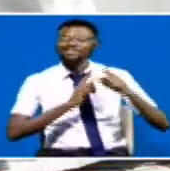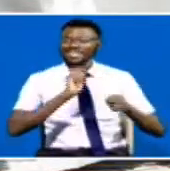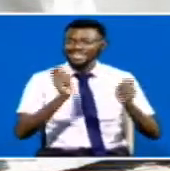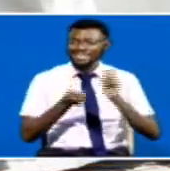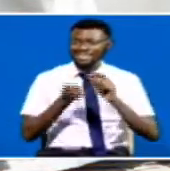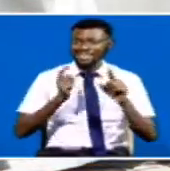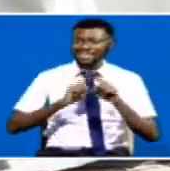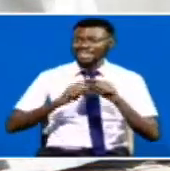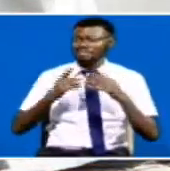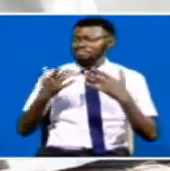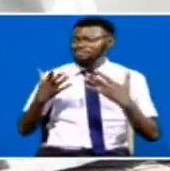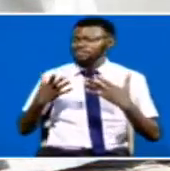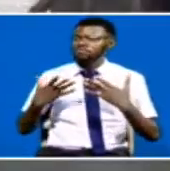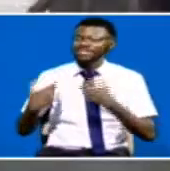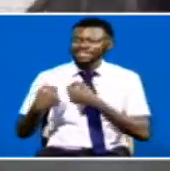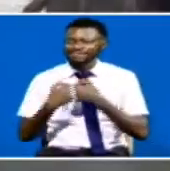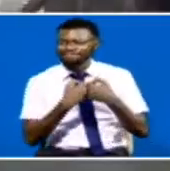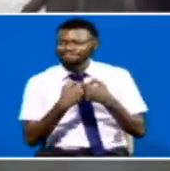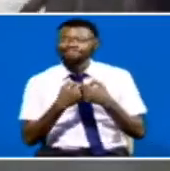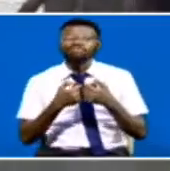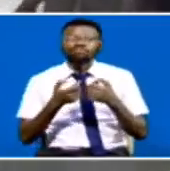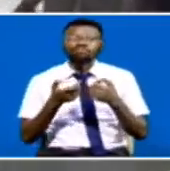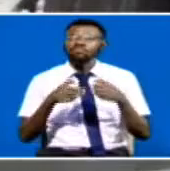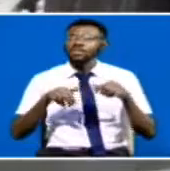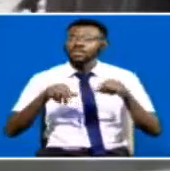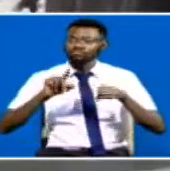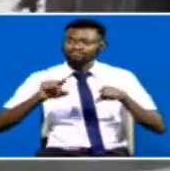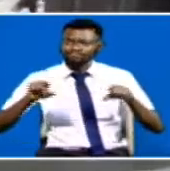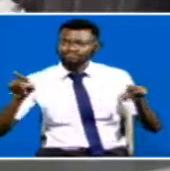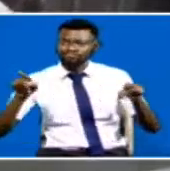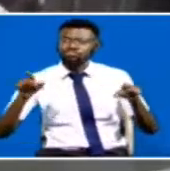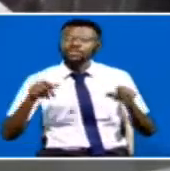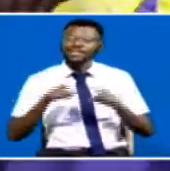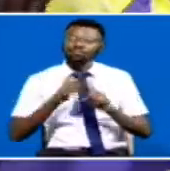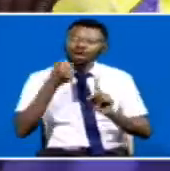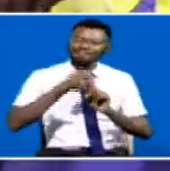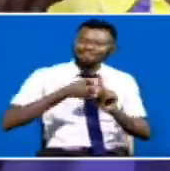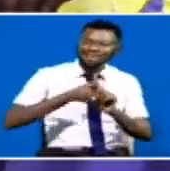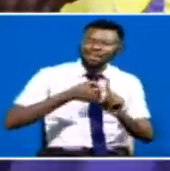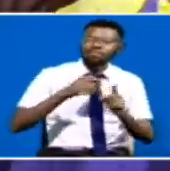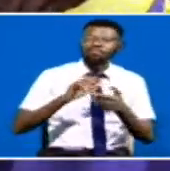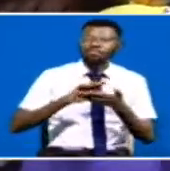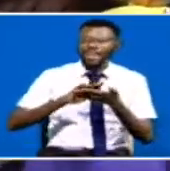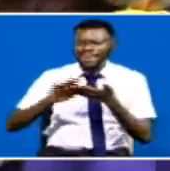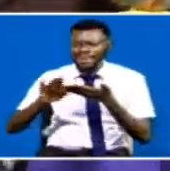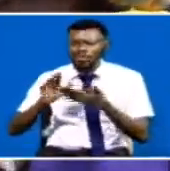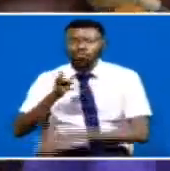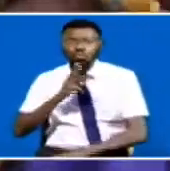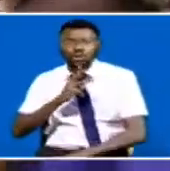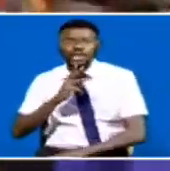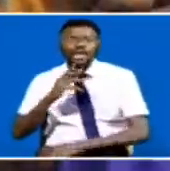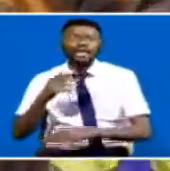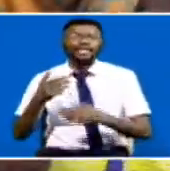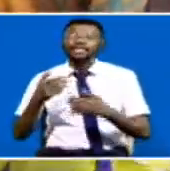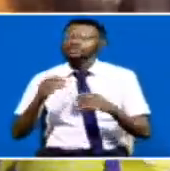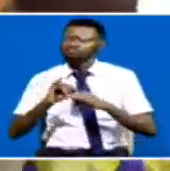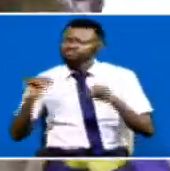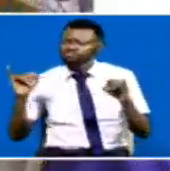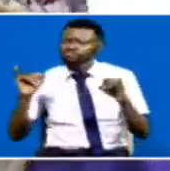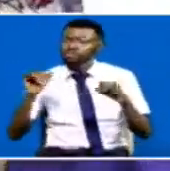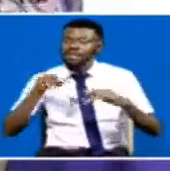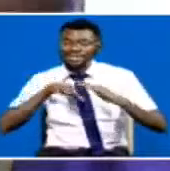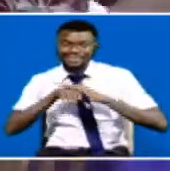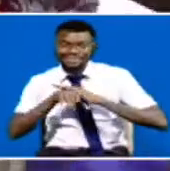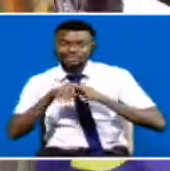of diversity and joining hands in the fight for clean water, proper sanitation, access to family planning, and